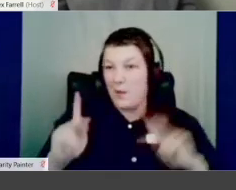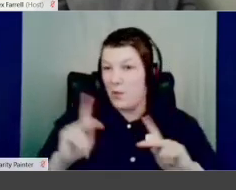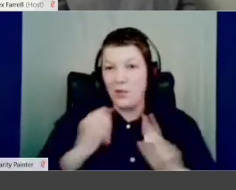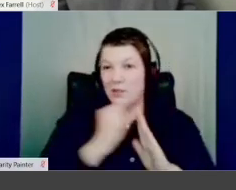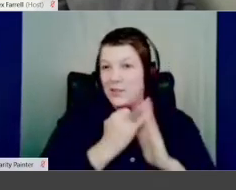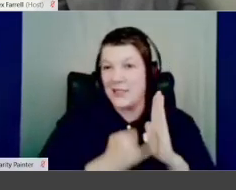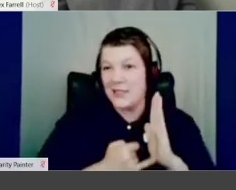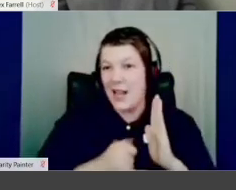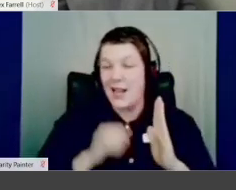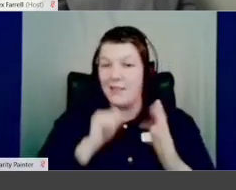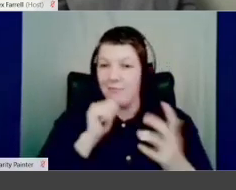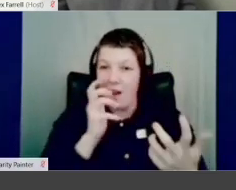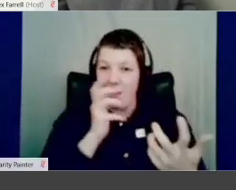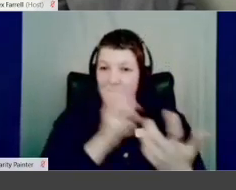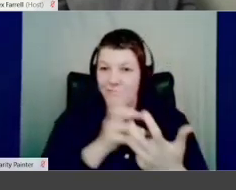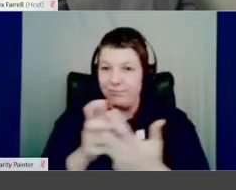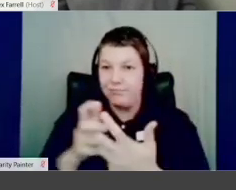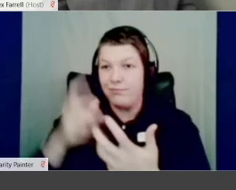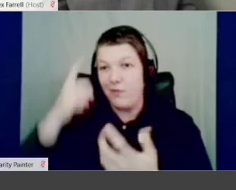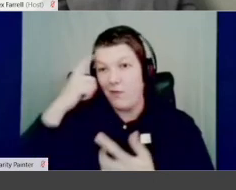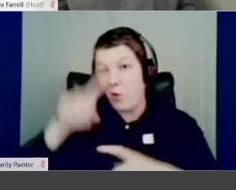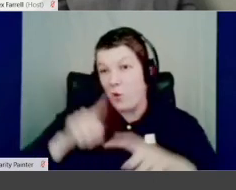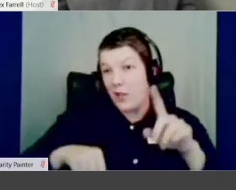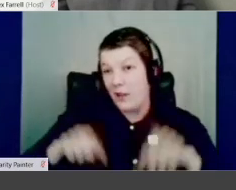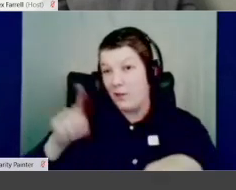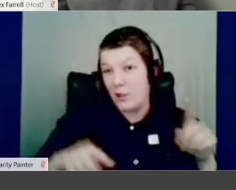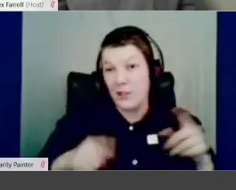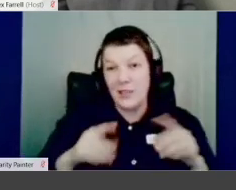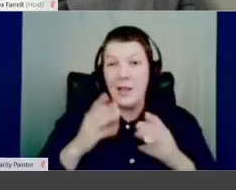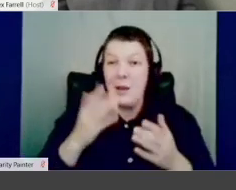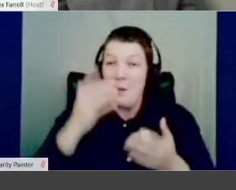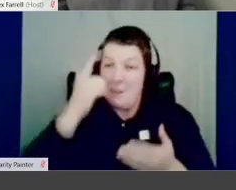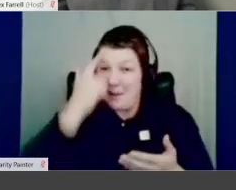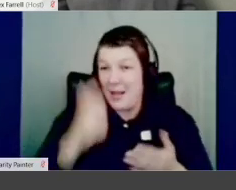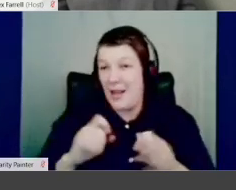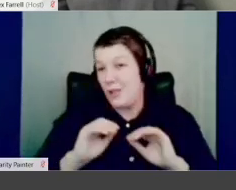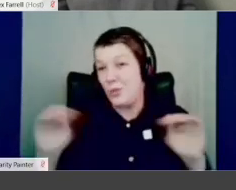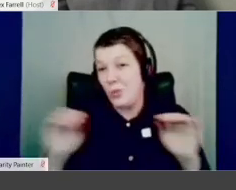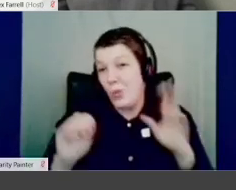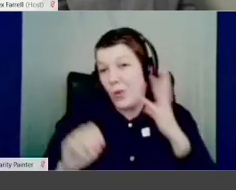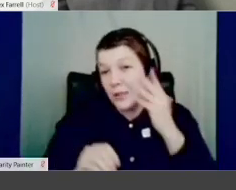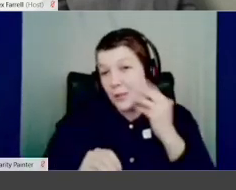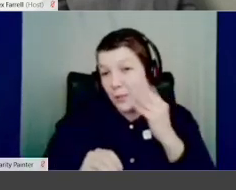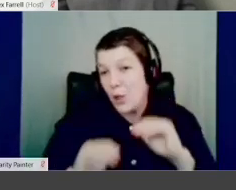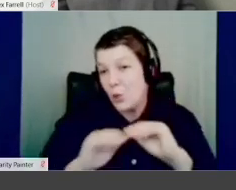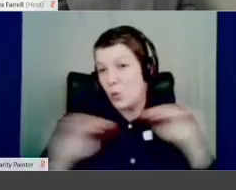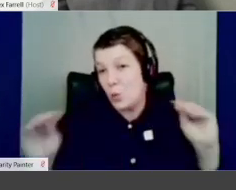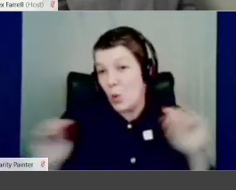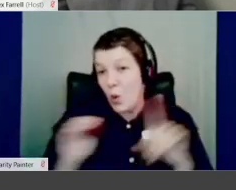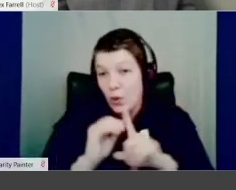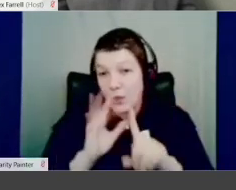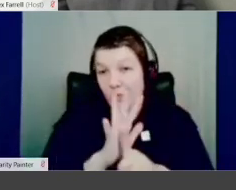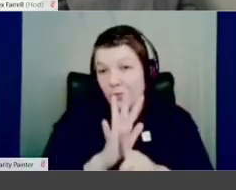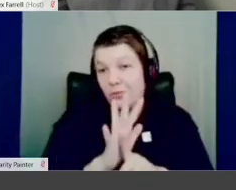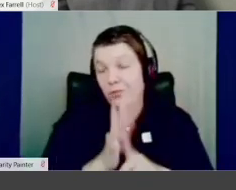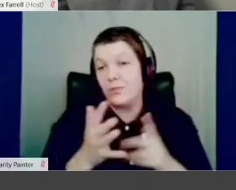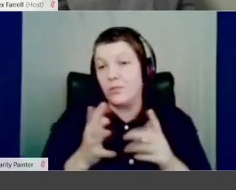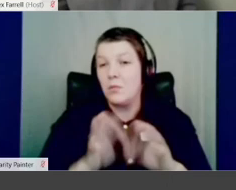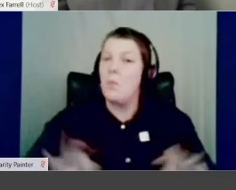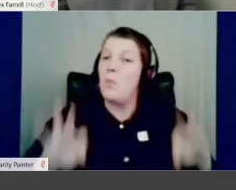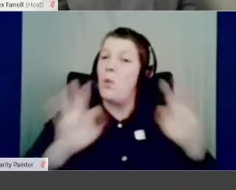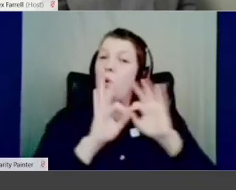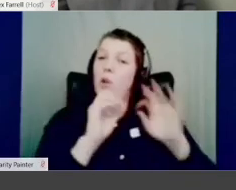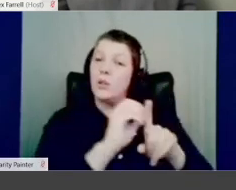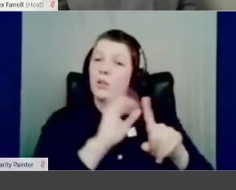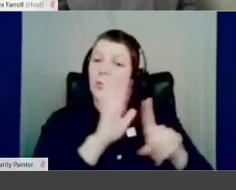unlikely you're going to do the right things if you don't know what the right things are. So I think it's about exposure and education,